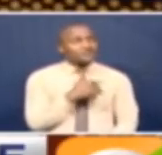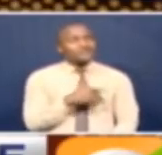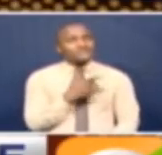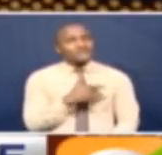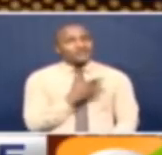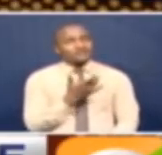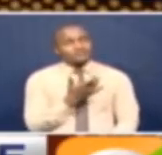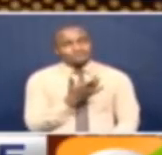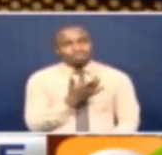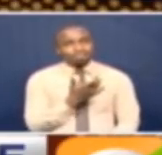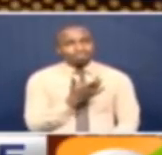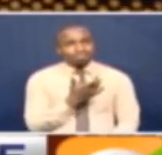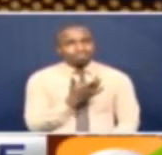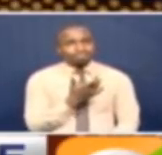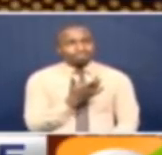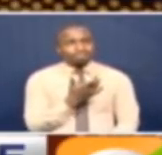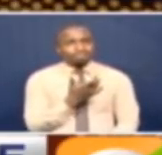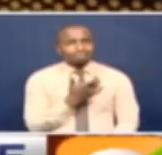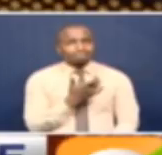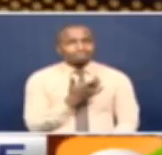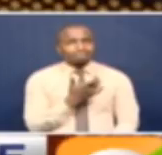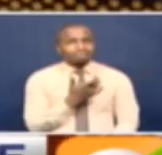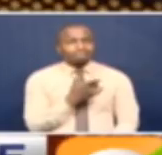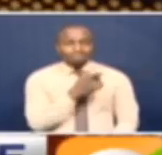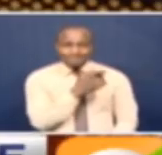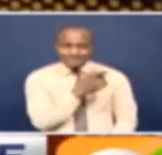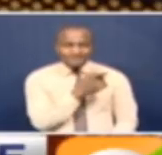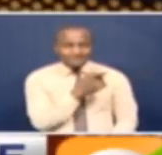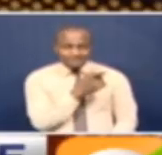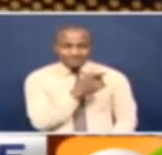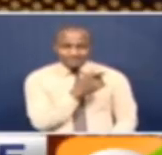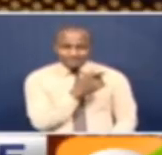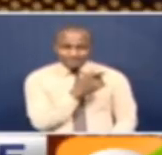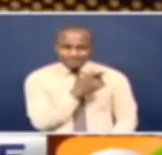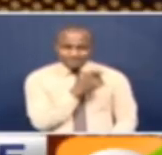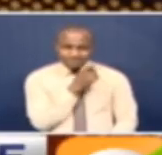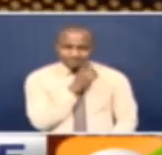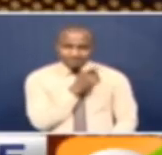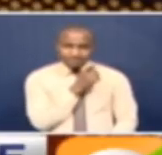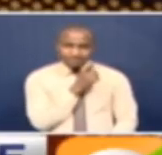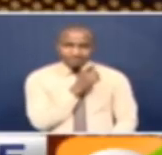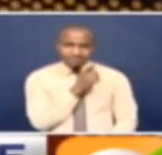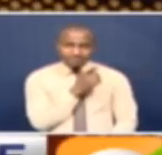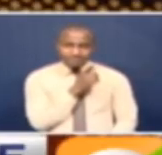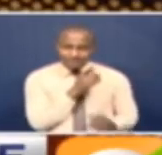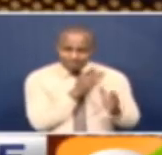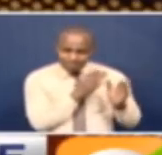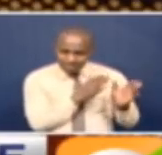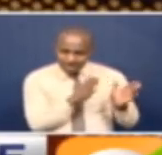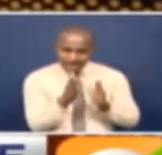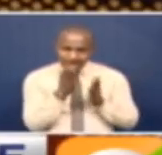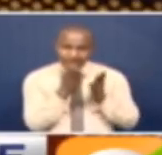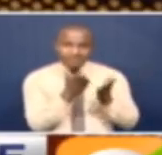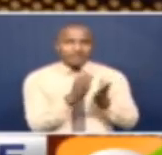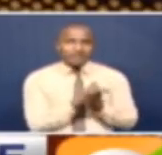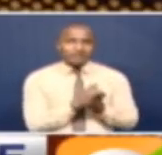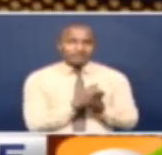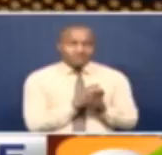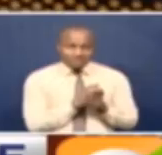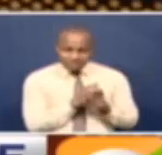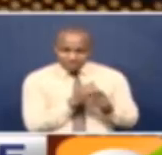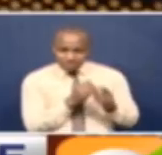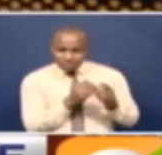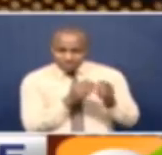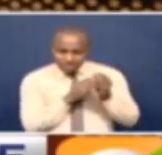that deliberately or by design, there was a scheme to perpetuate a certain leadership in Mombasa,